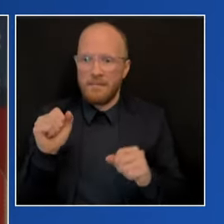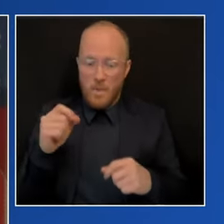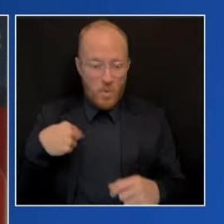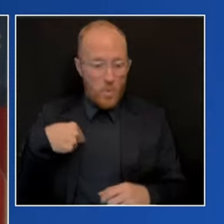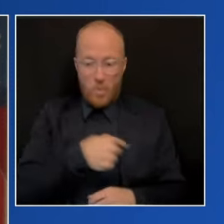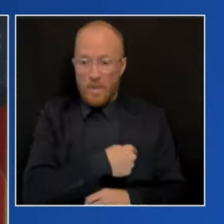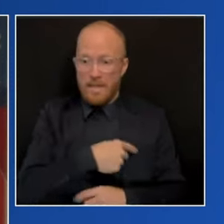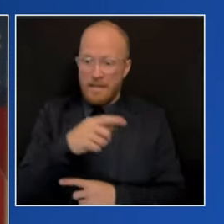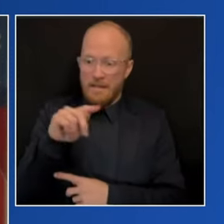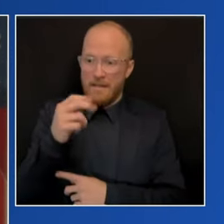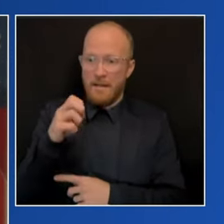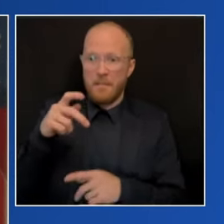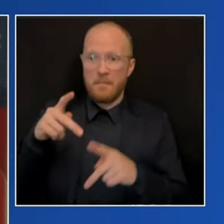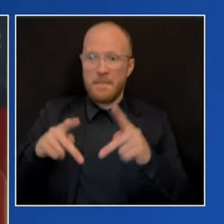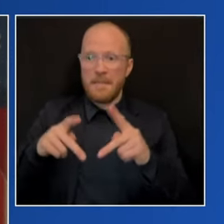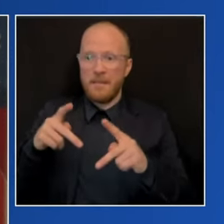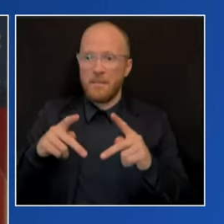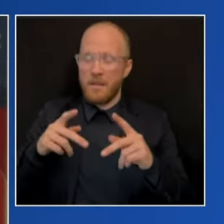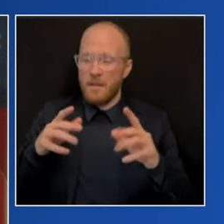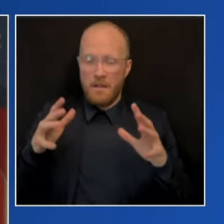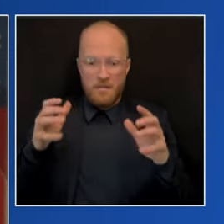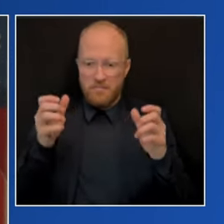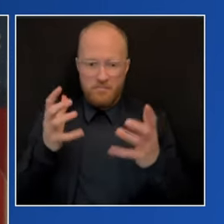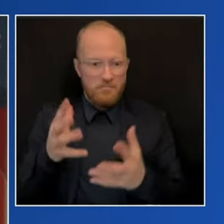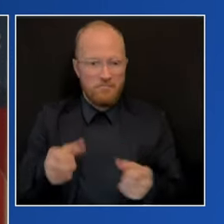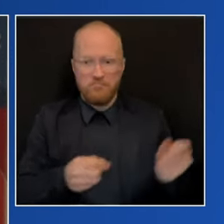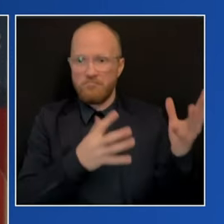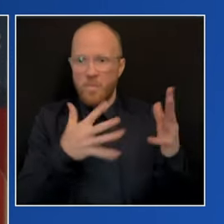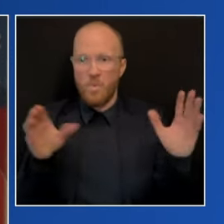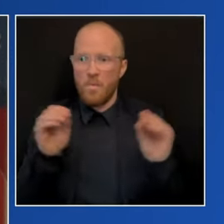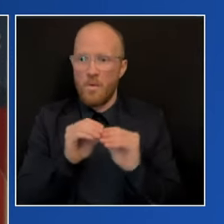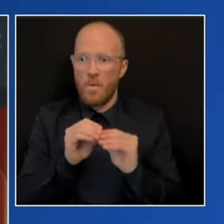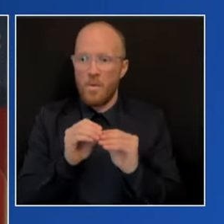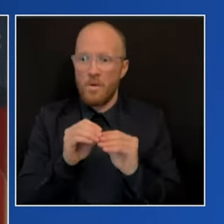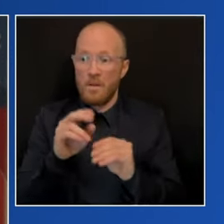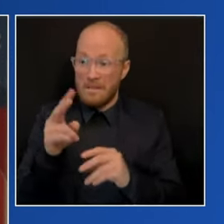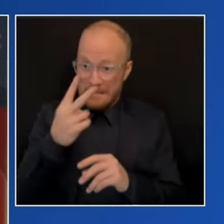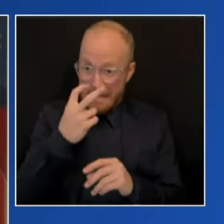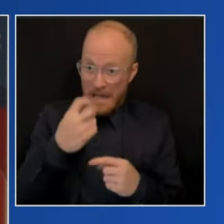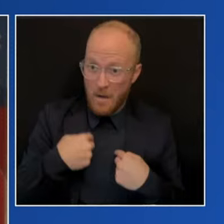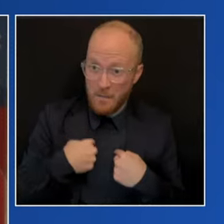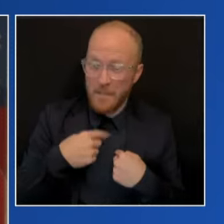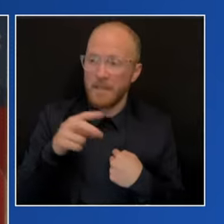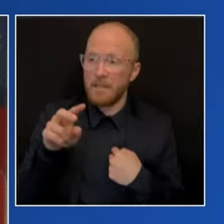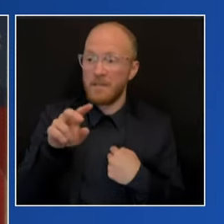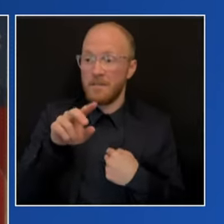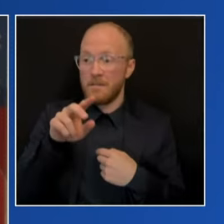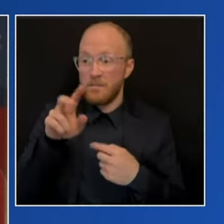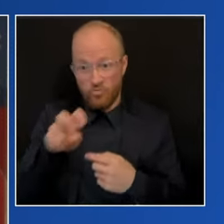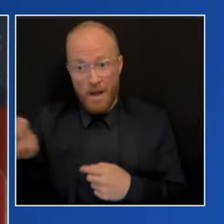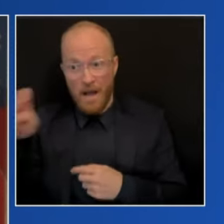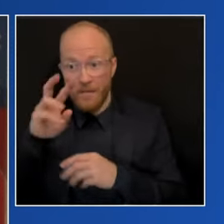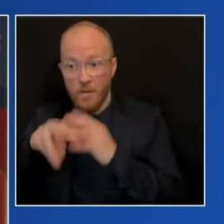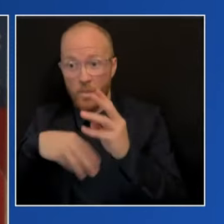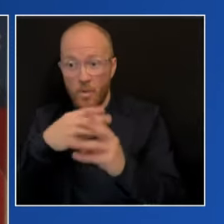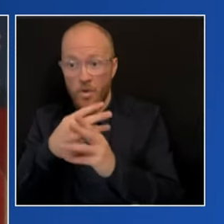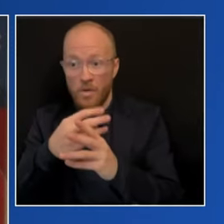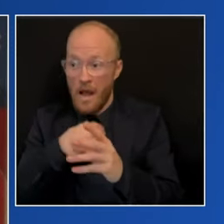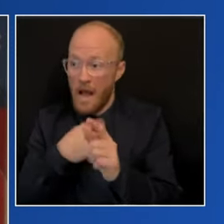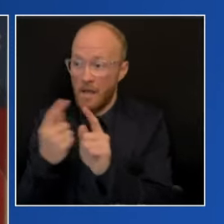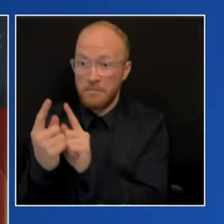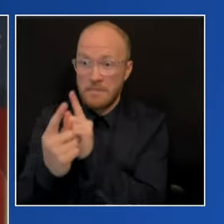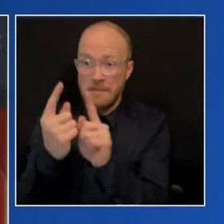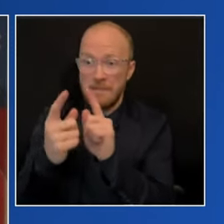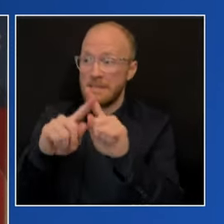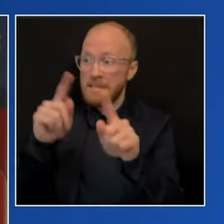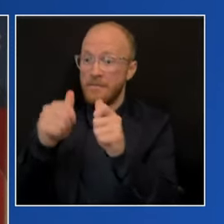destiny. If you doubt me, look around the world. Travel with me as I meet with other heads of state throughout the